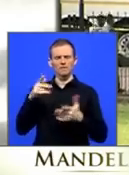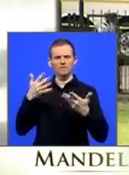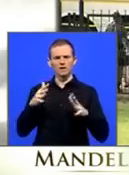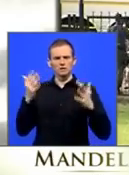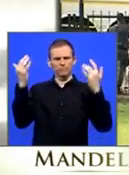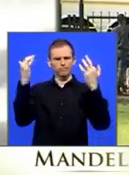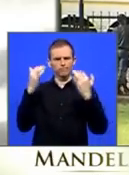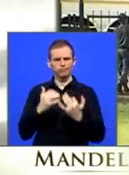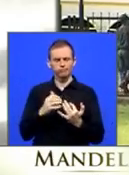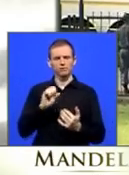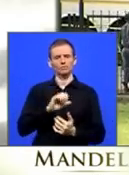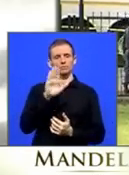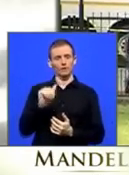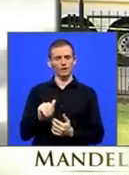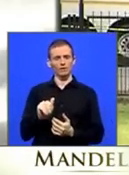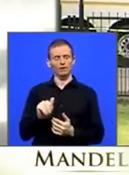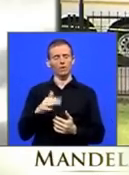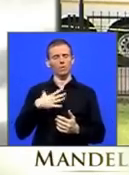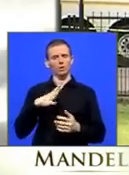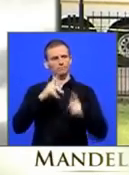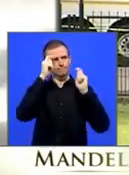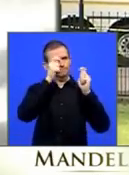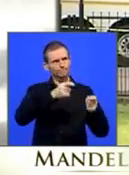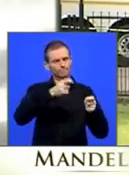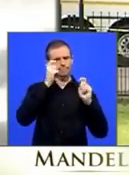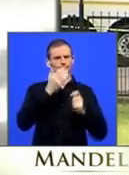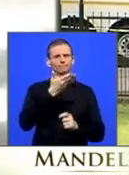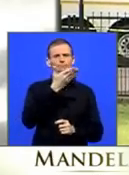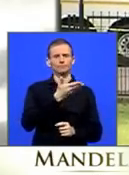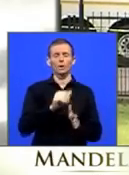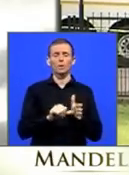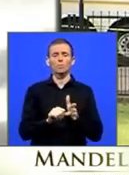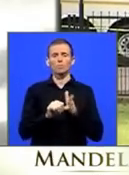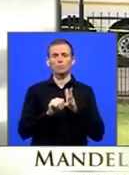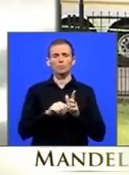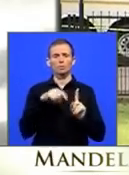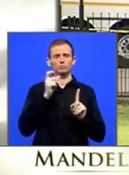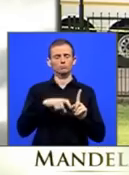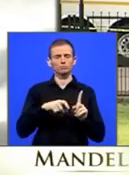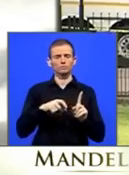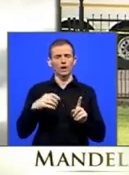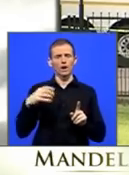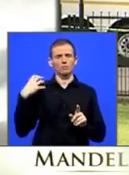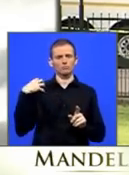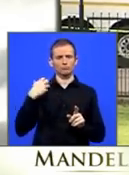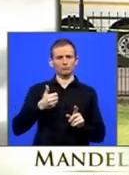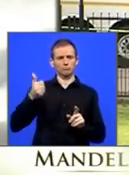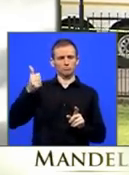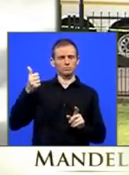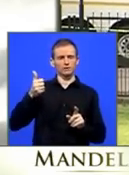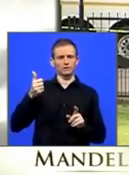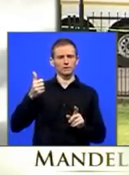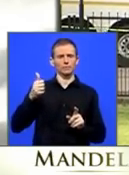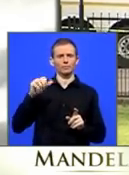Former President Nelson Mandela, and one of them is, of course, the Prime Minister of East Timor, His Excellency